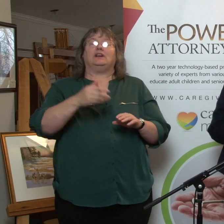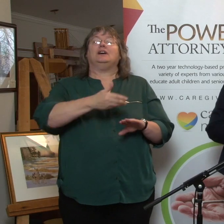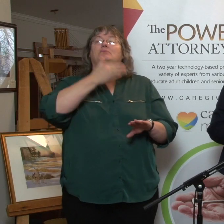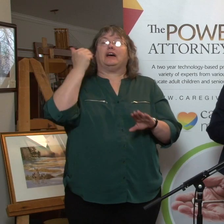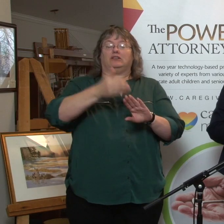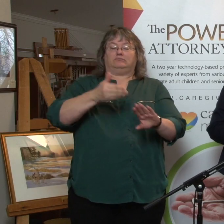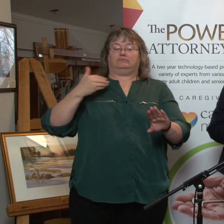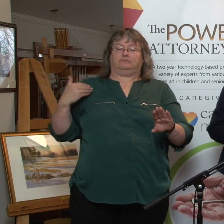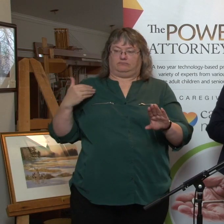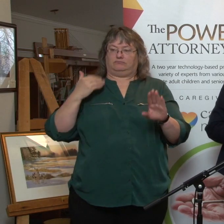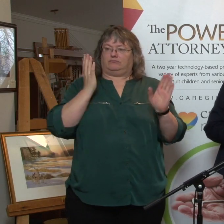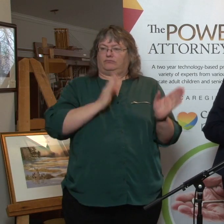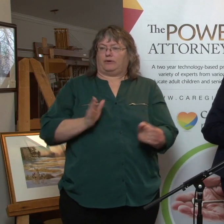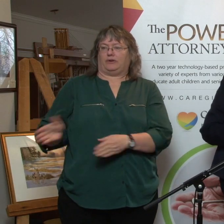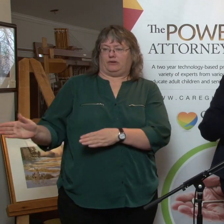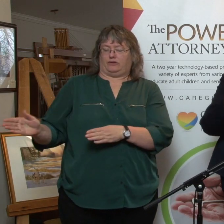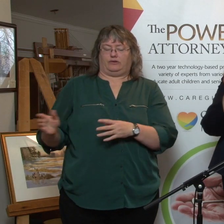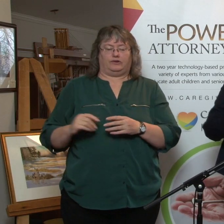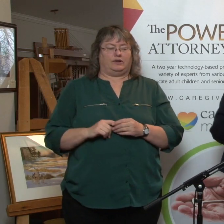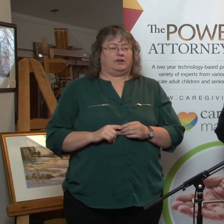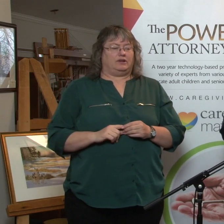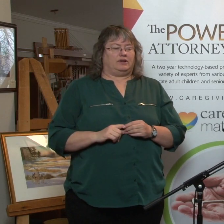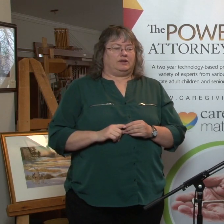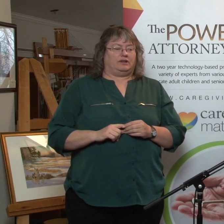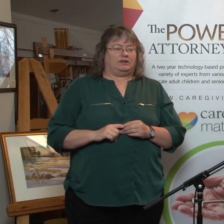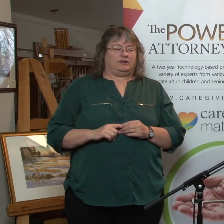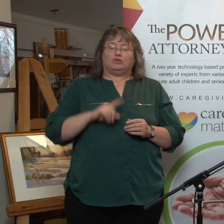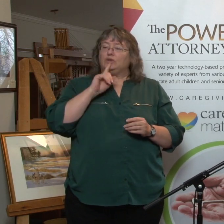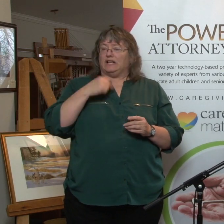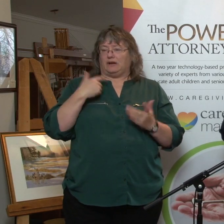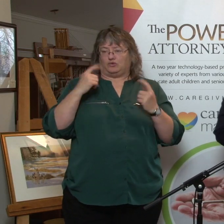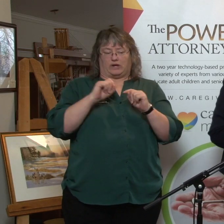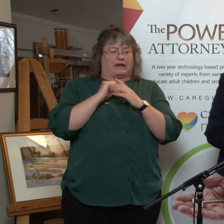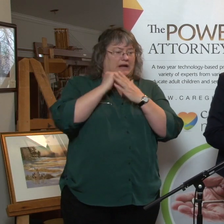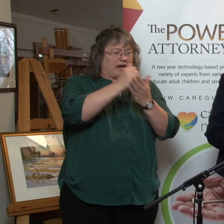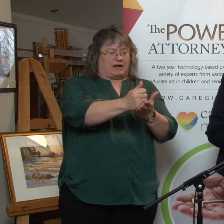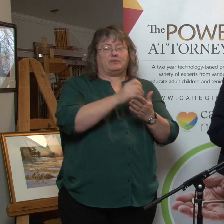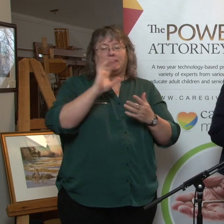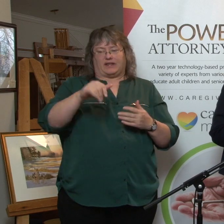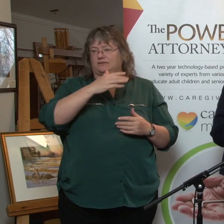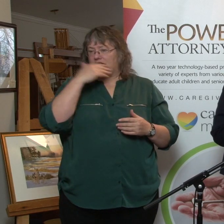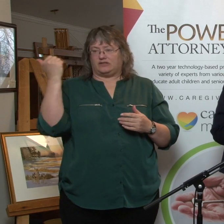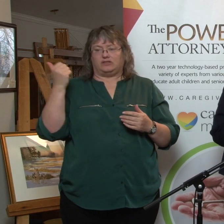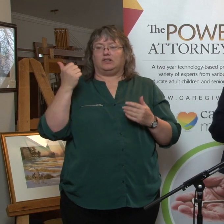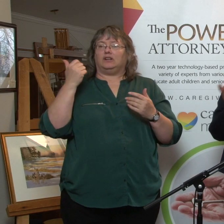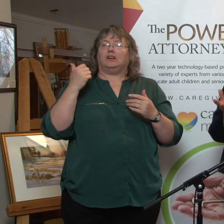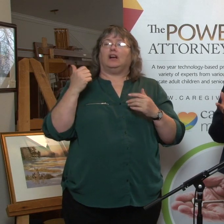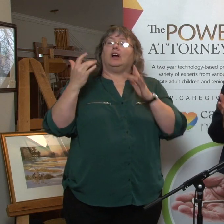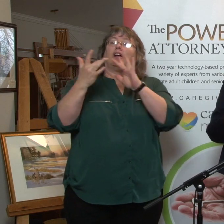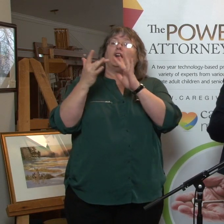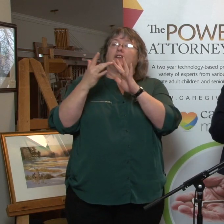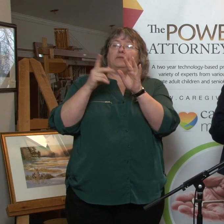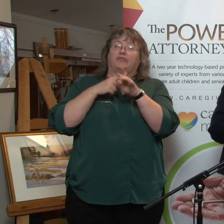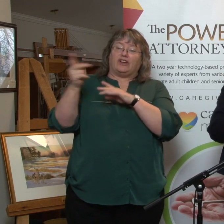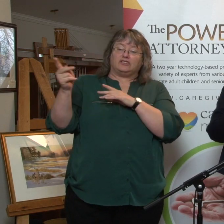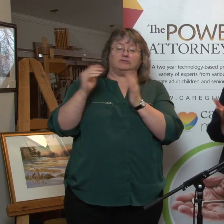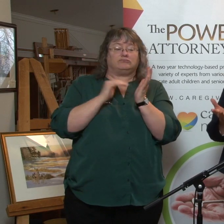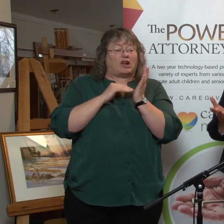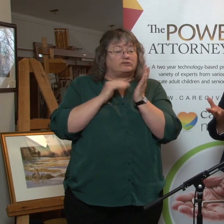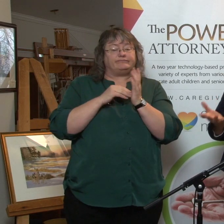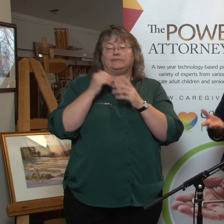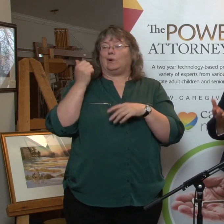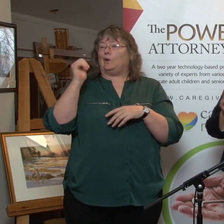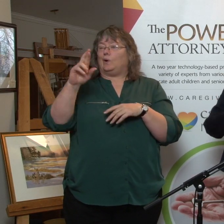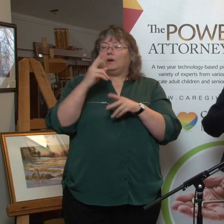how can I help you? So I think basically that's the best thing to do, is to get in touch with a professional. It could be a doctor, it